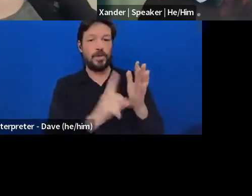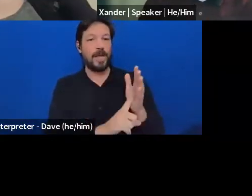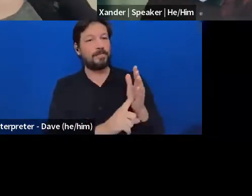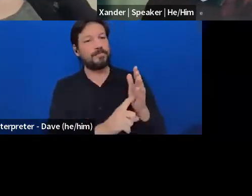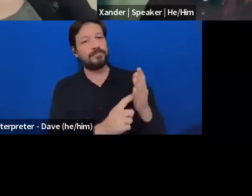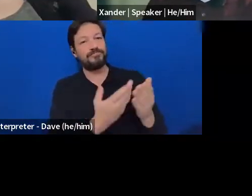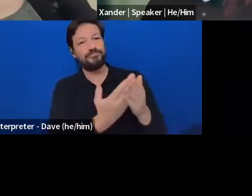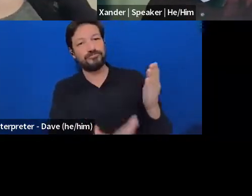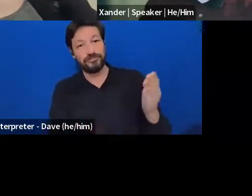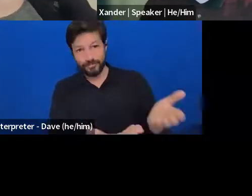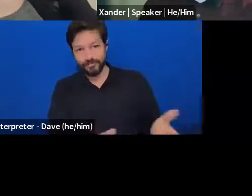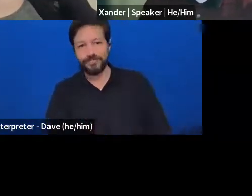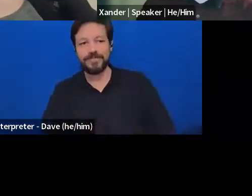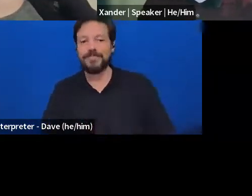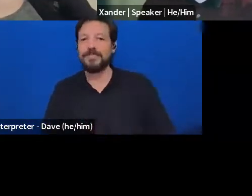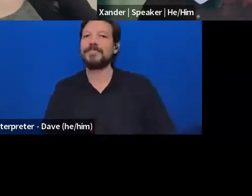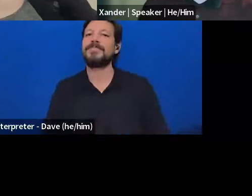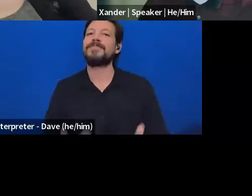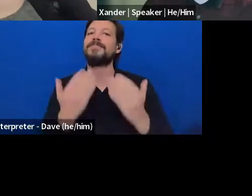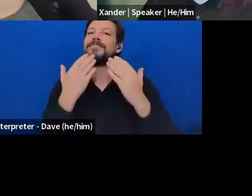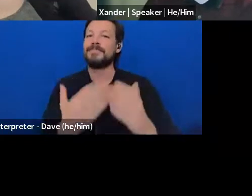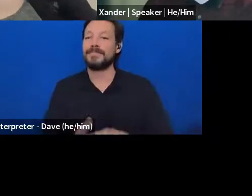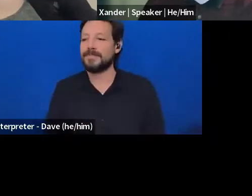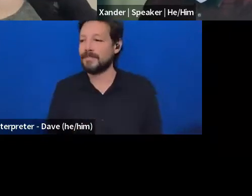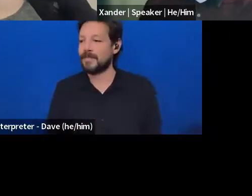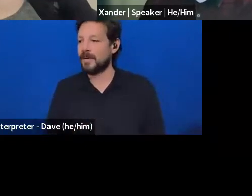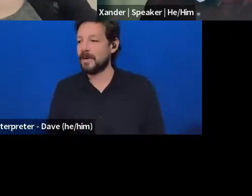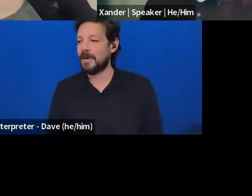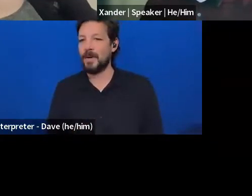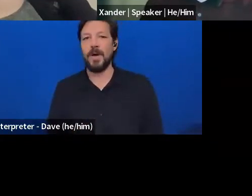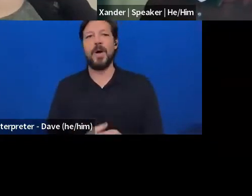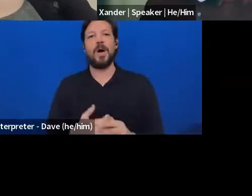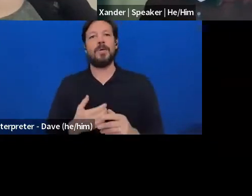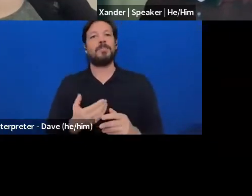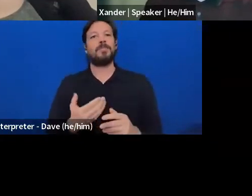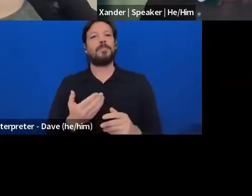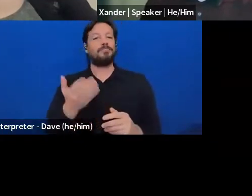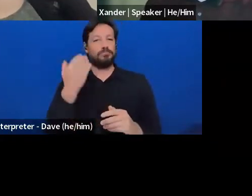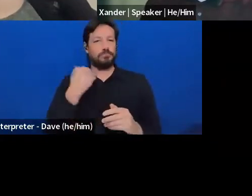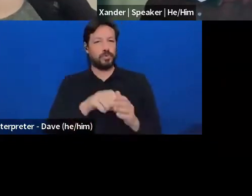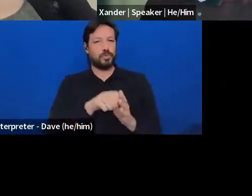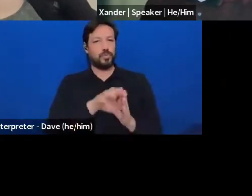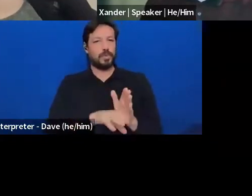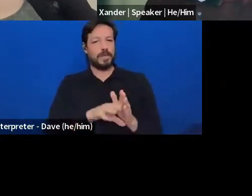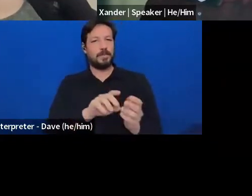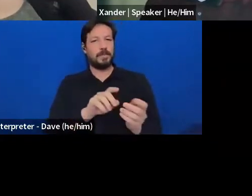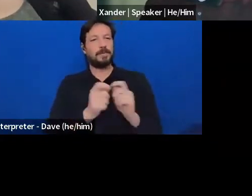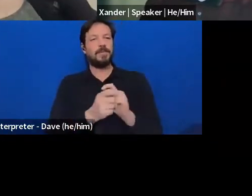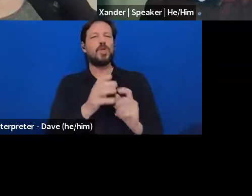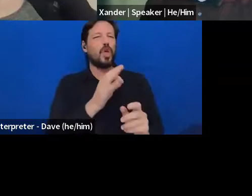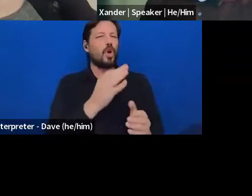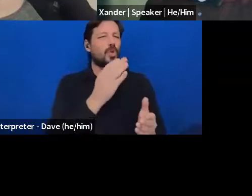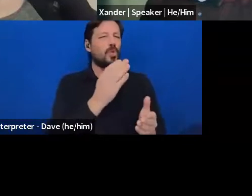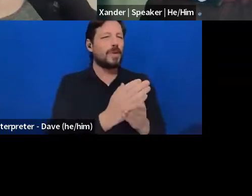please. Thanks, Sue. My curriculum adjustment story is not so much academic adjustments, but